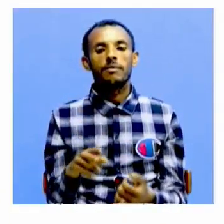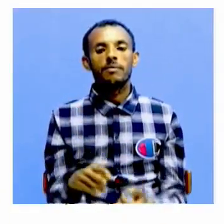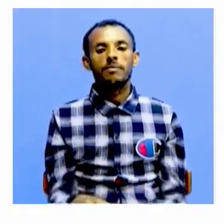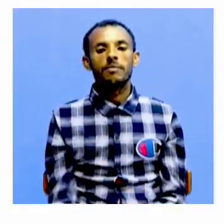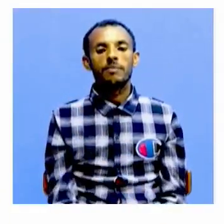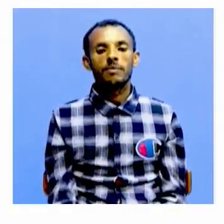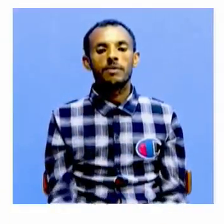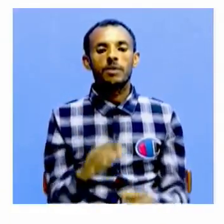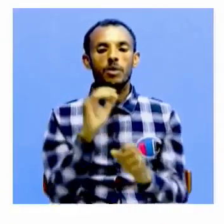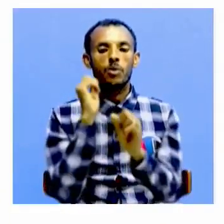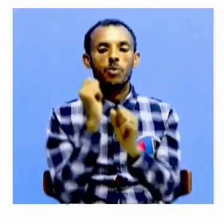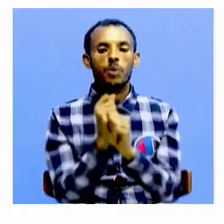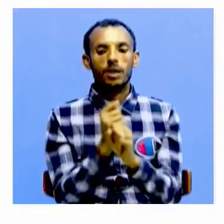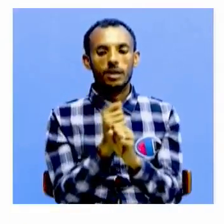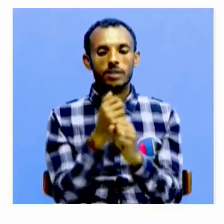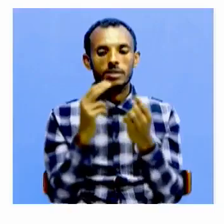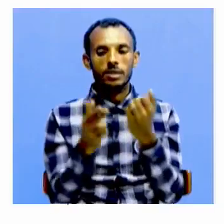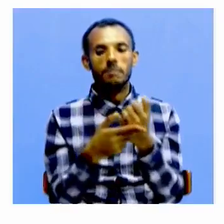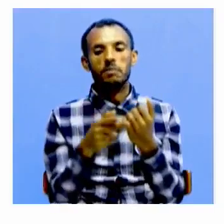works